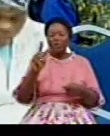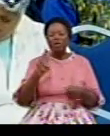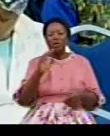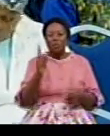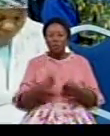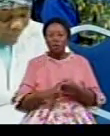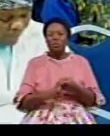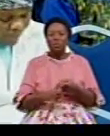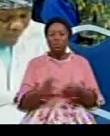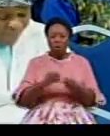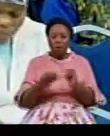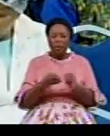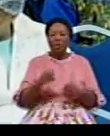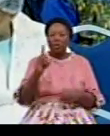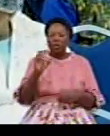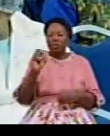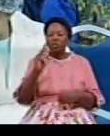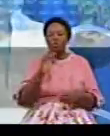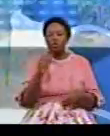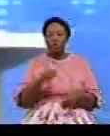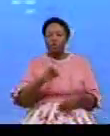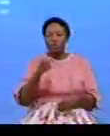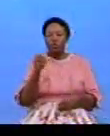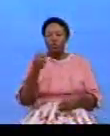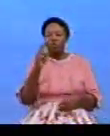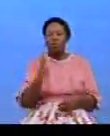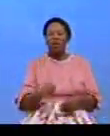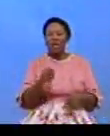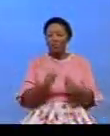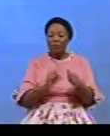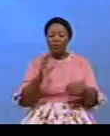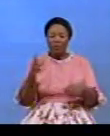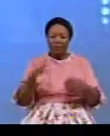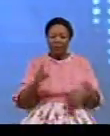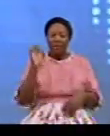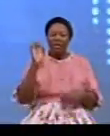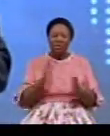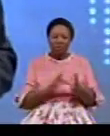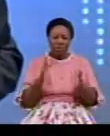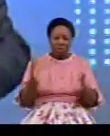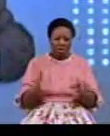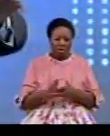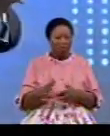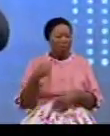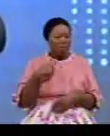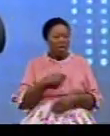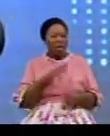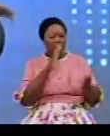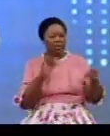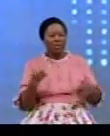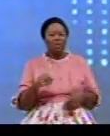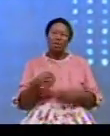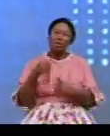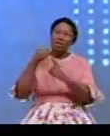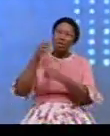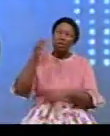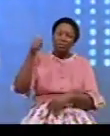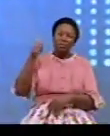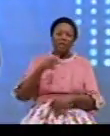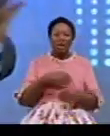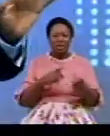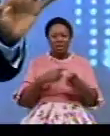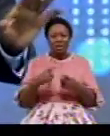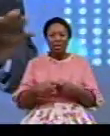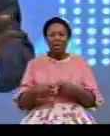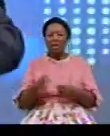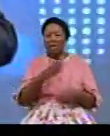regard iniquity, transgression, sin in my heart. The Lord will not hear me. And he says, so Lord, why don't